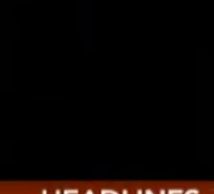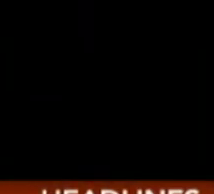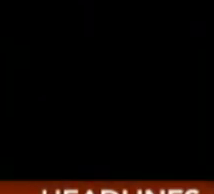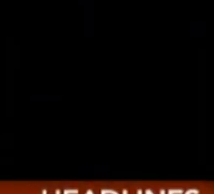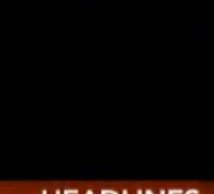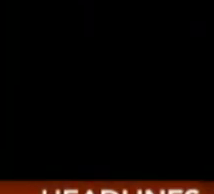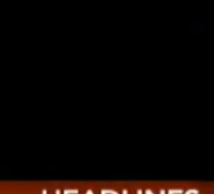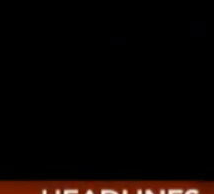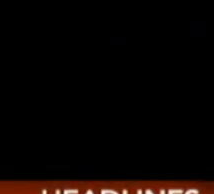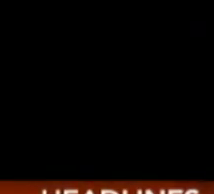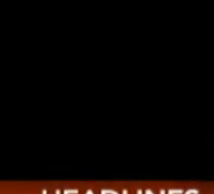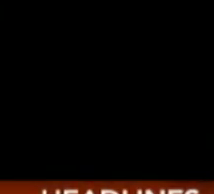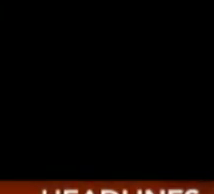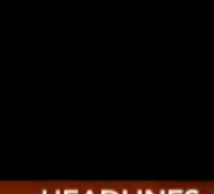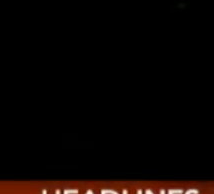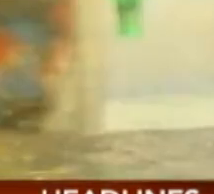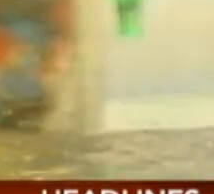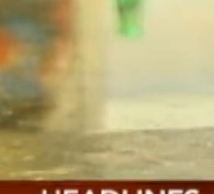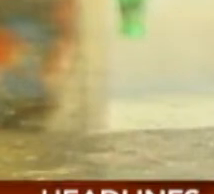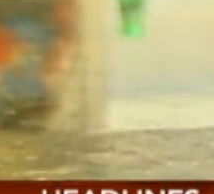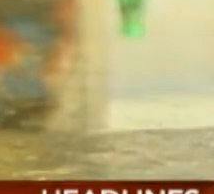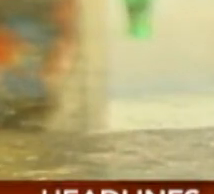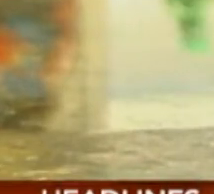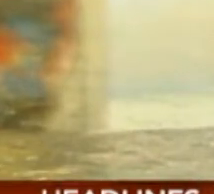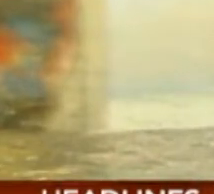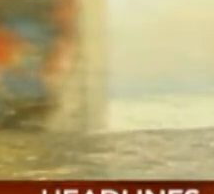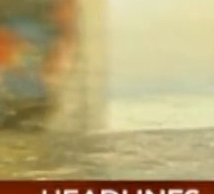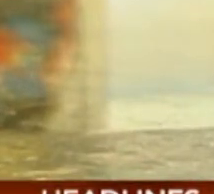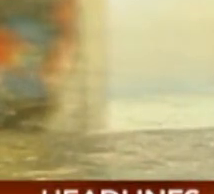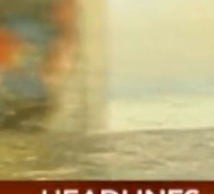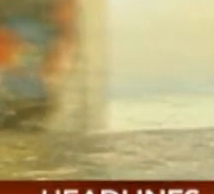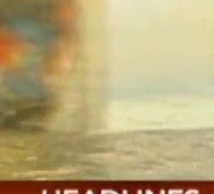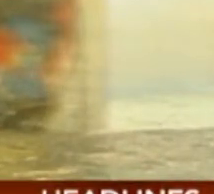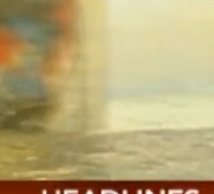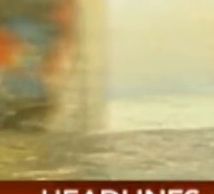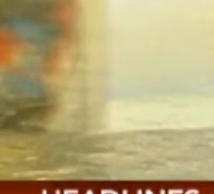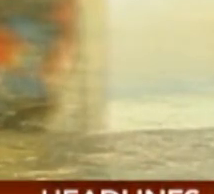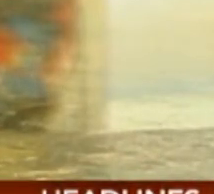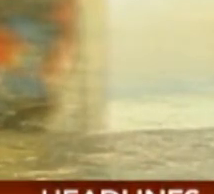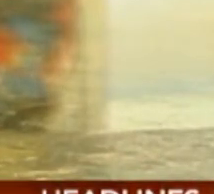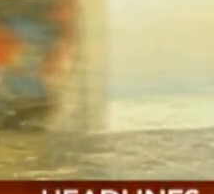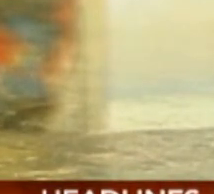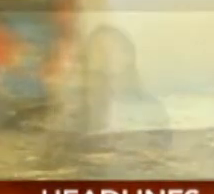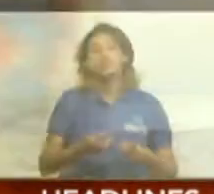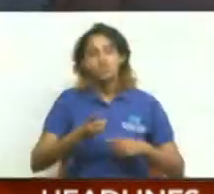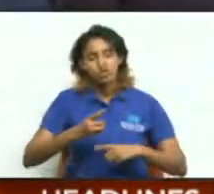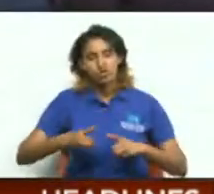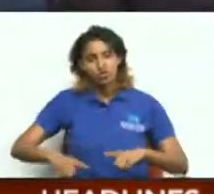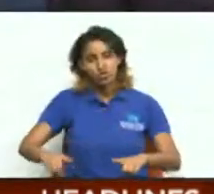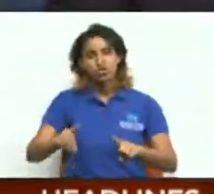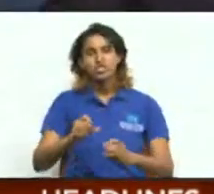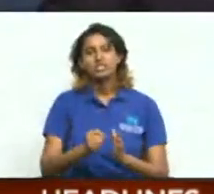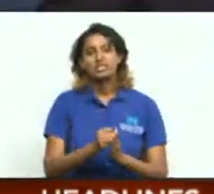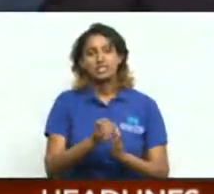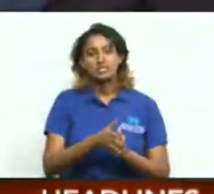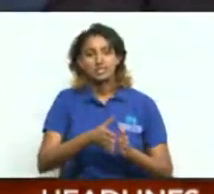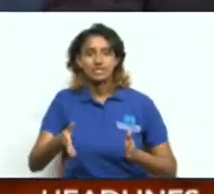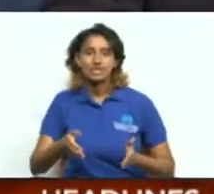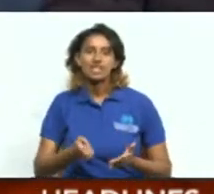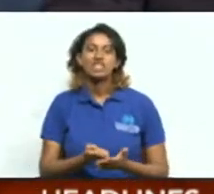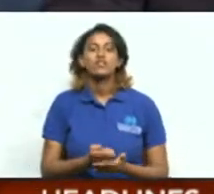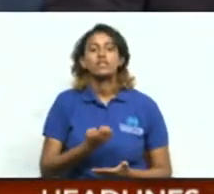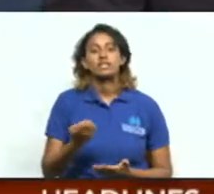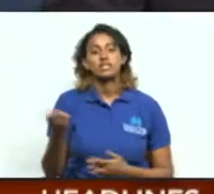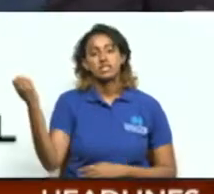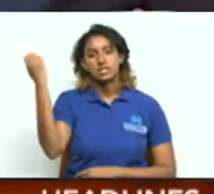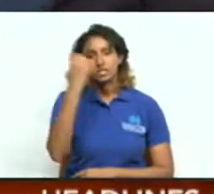providing financial relief to citizens and stimulating economic activity during the Easter season. While we aspire to